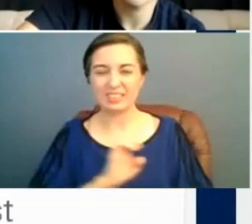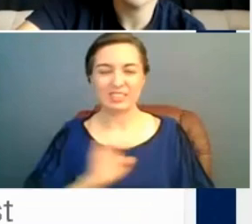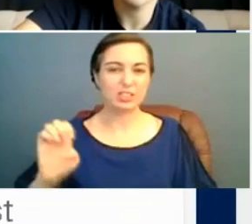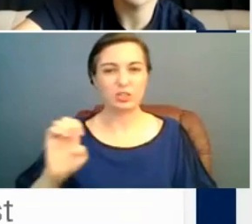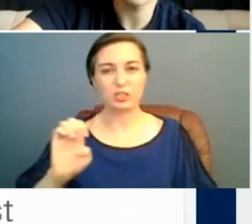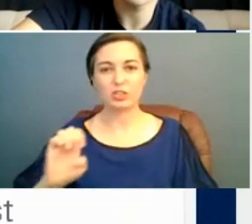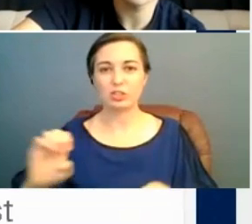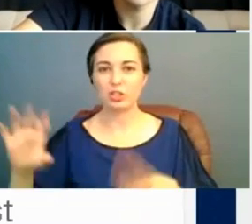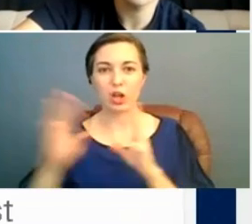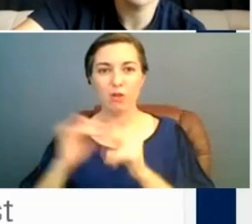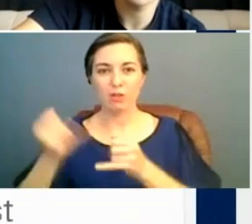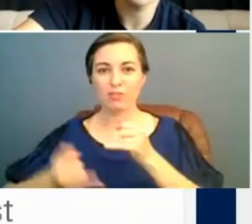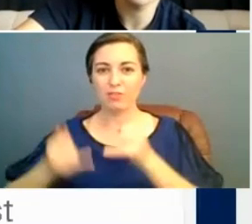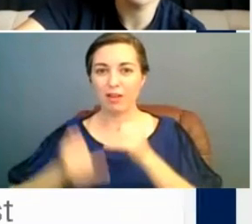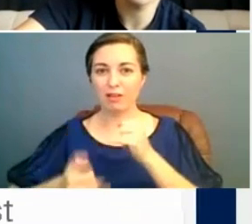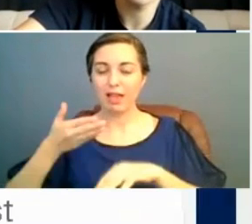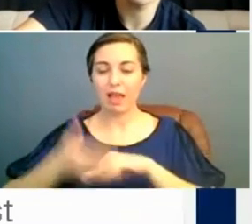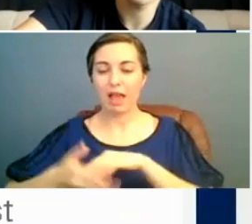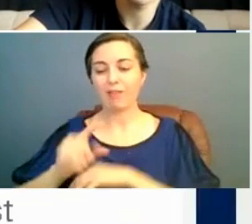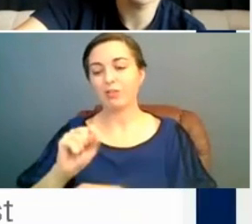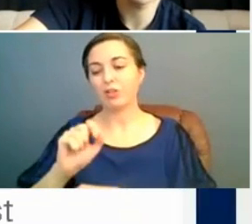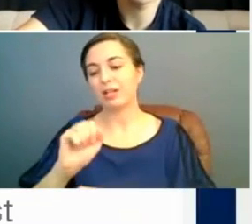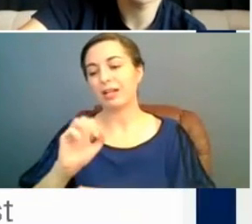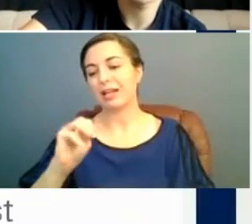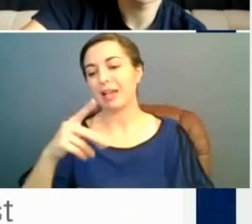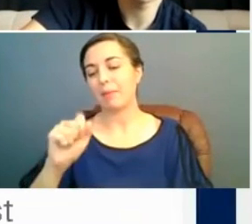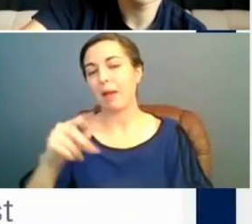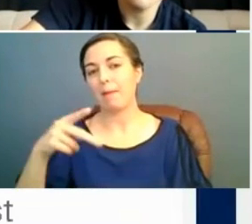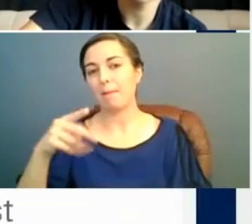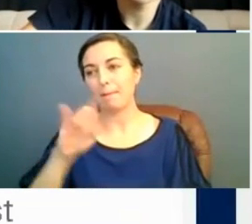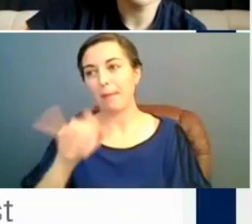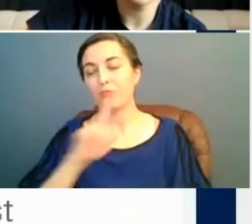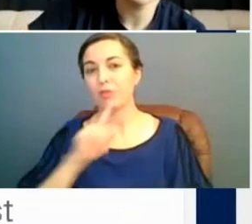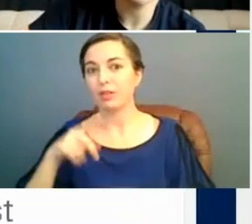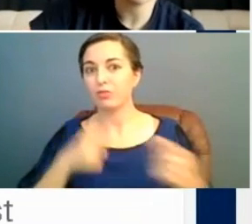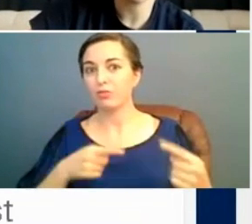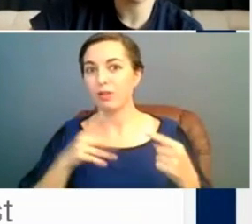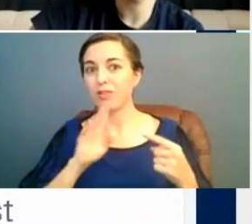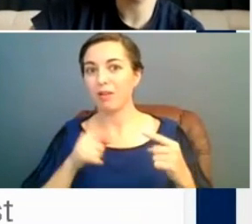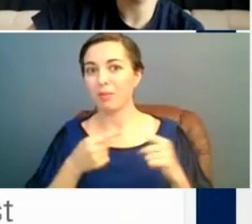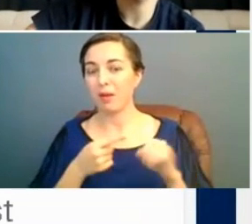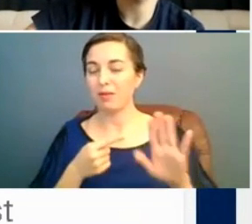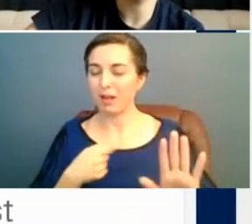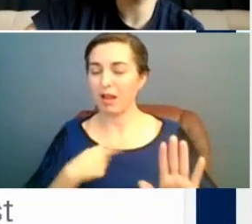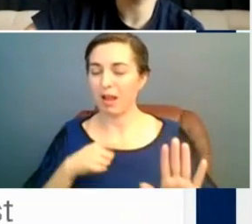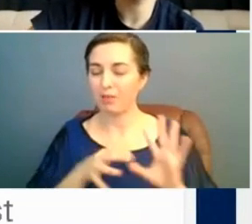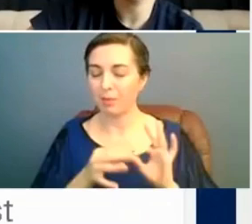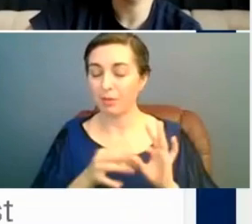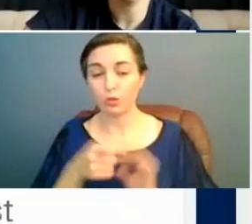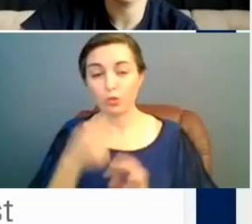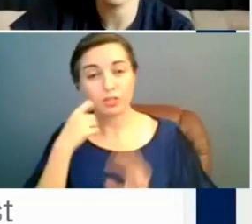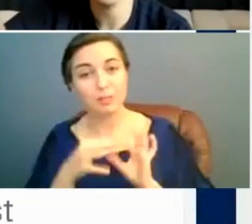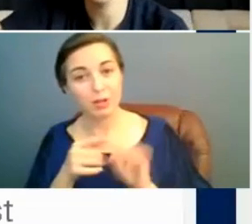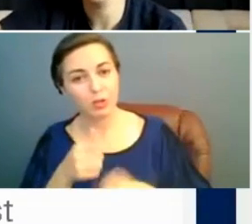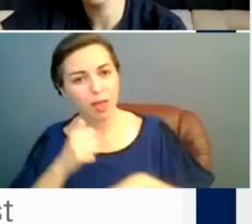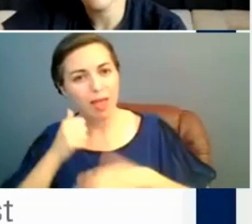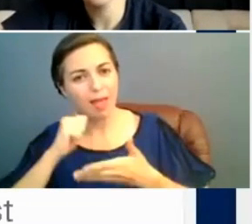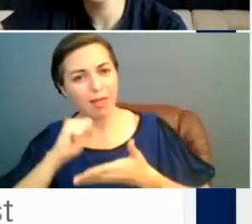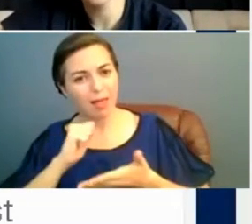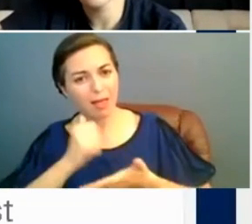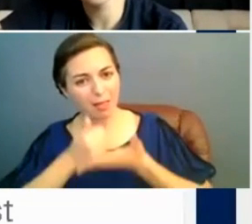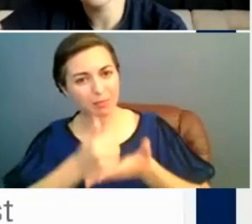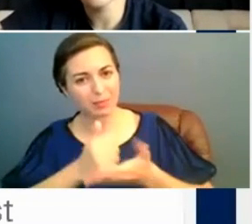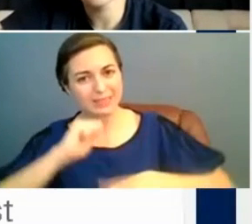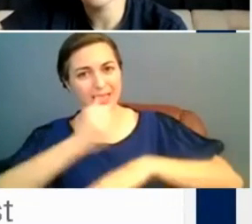to still talk about. But I have to talk to you about it because you just mentioned it. You were helping set up suites